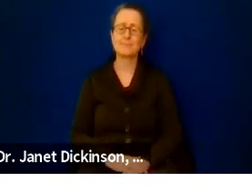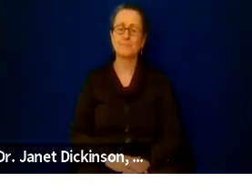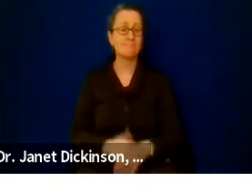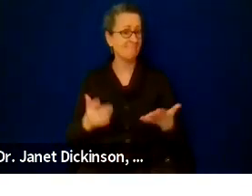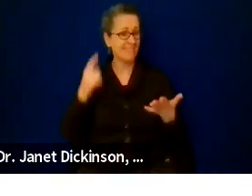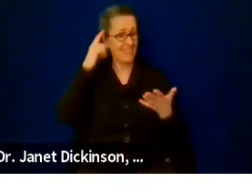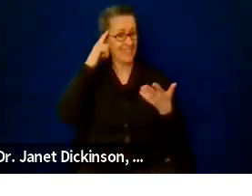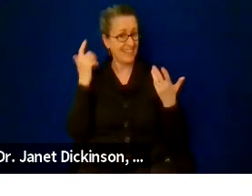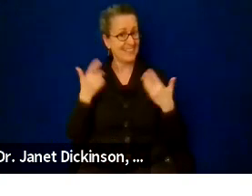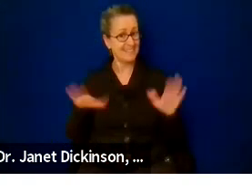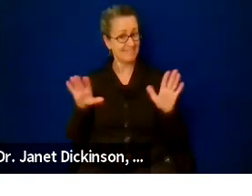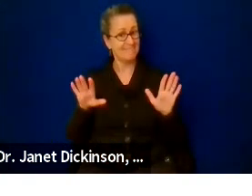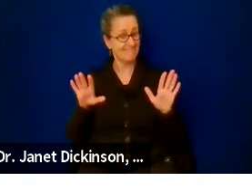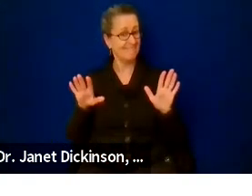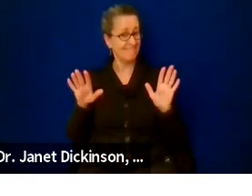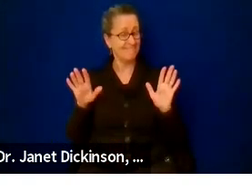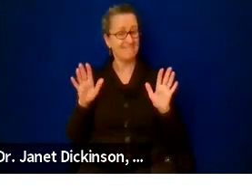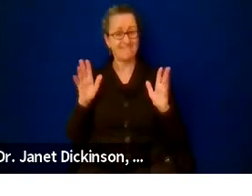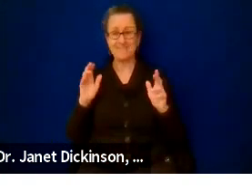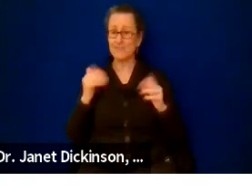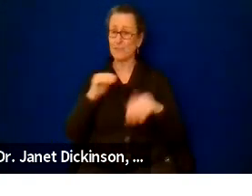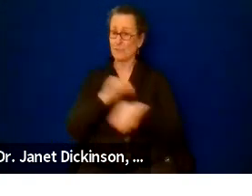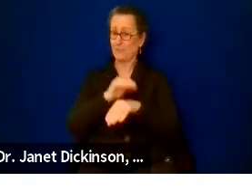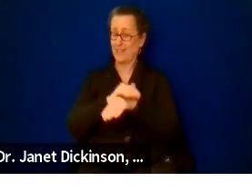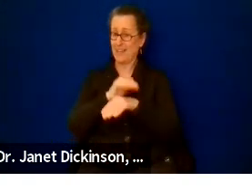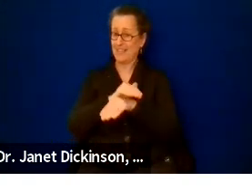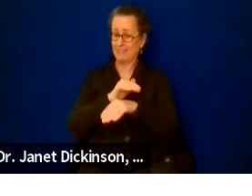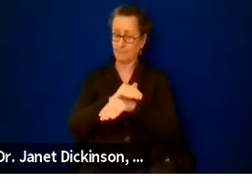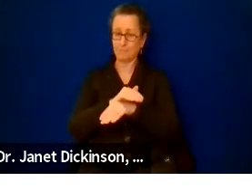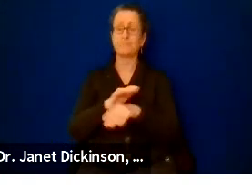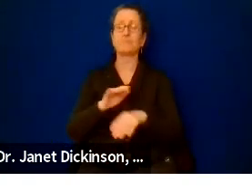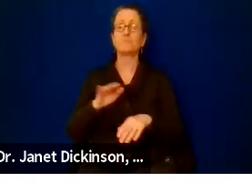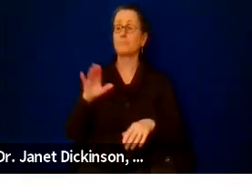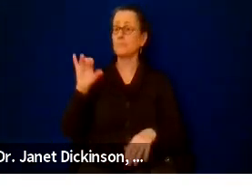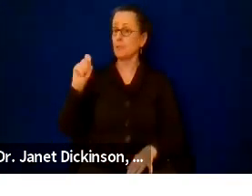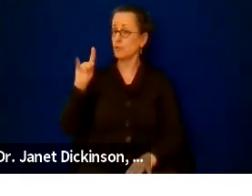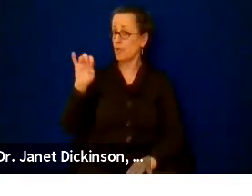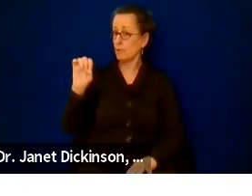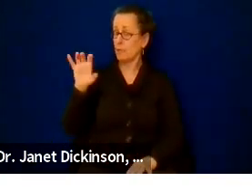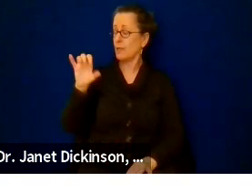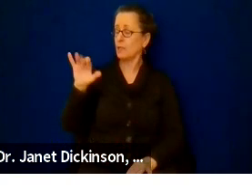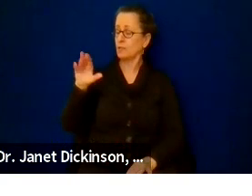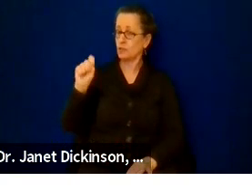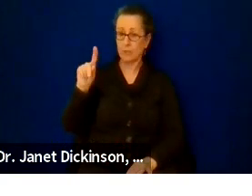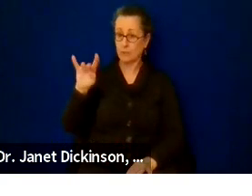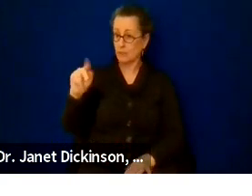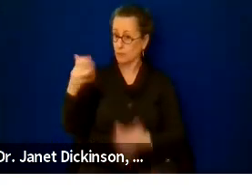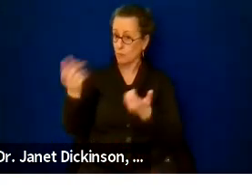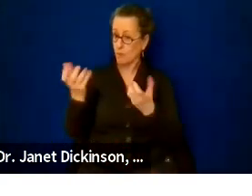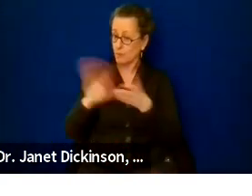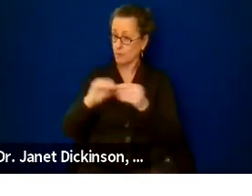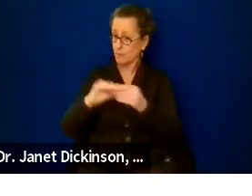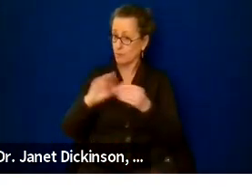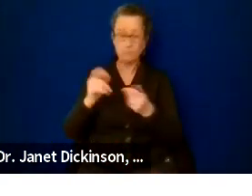that pretty much wraps us up for the night. Justin, I don't know if you wanted to say anything else before we sign off. Nope,